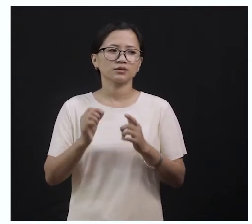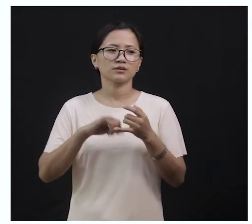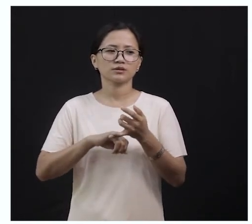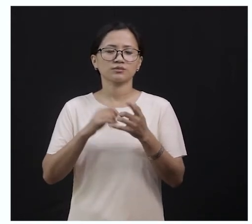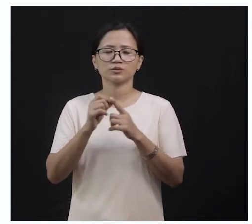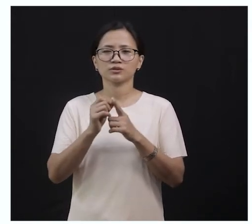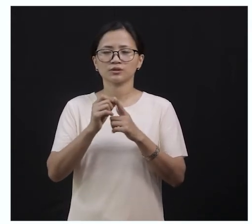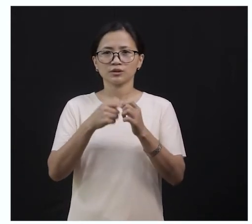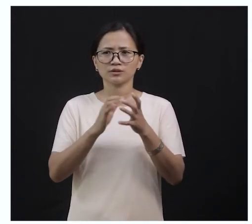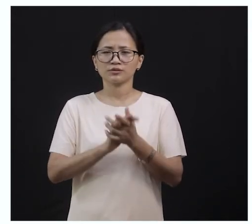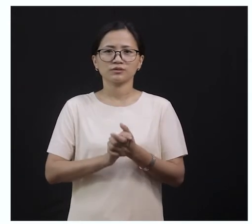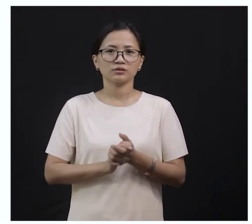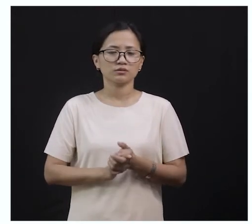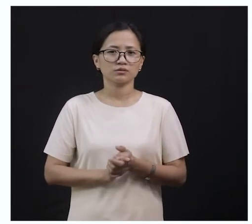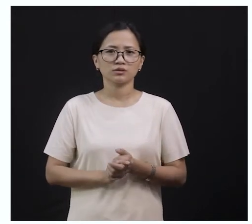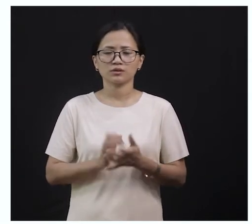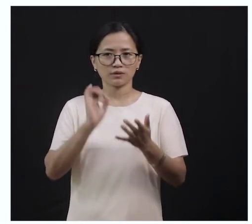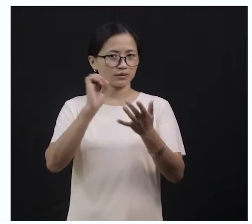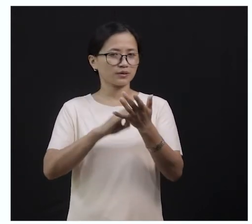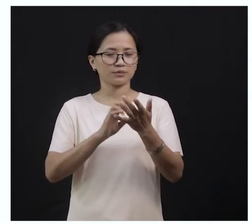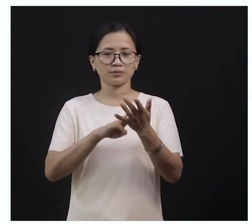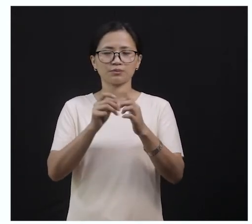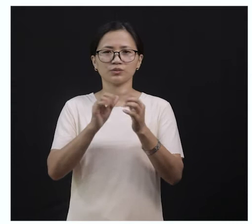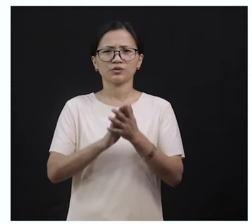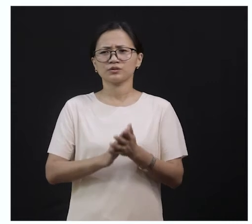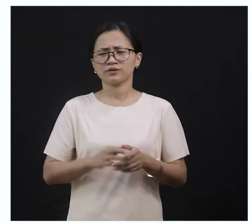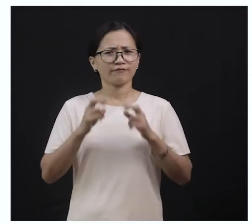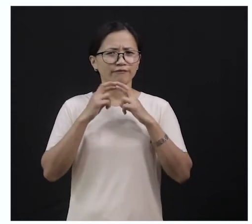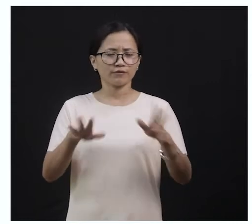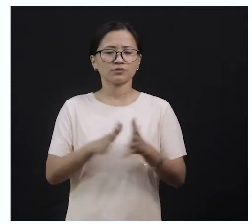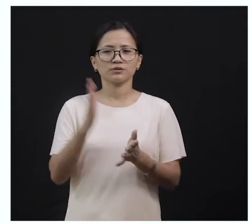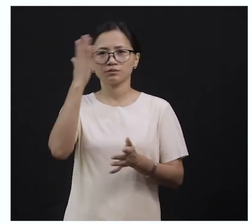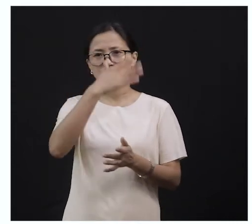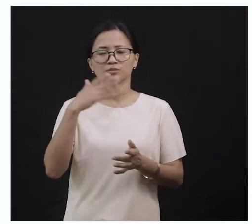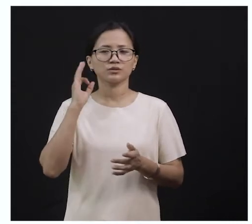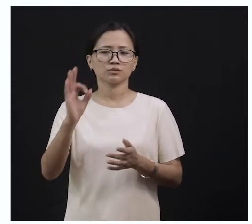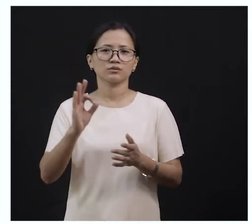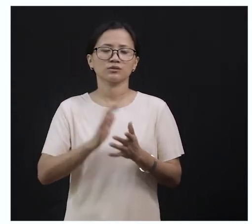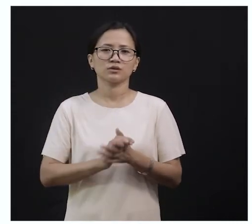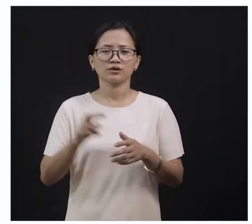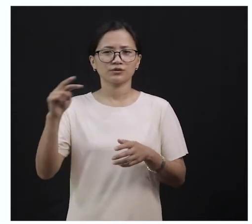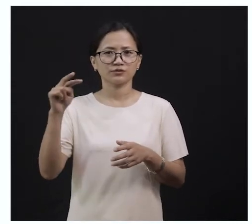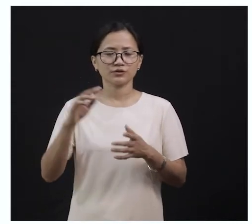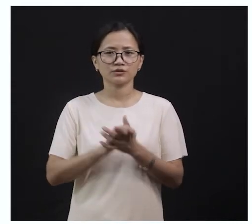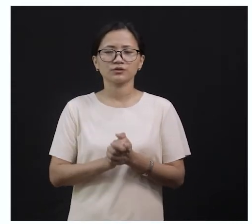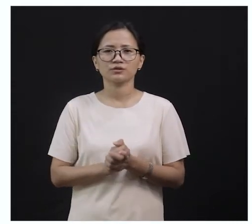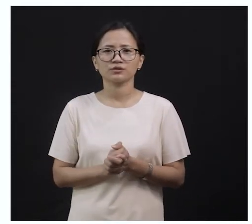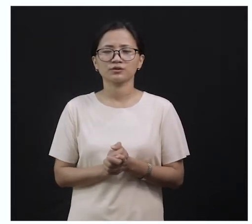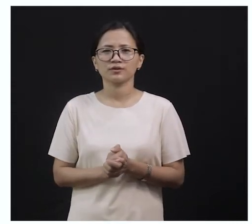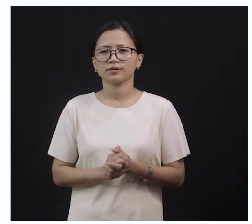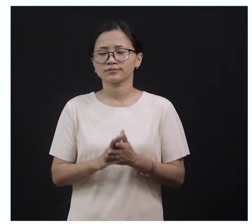is very splendor. That means it's very impressive. It is very beautiful, okay? Splendor is referring to something that is